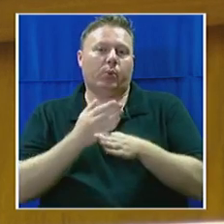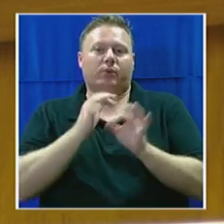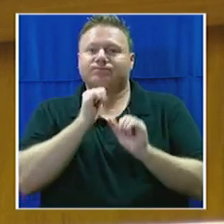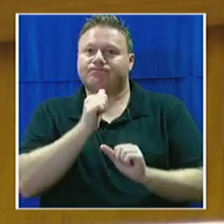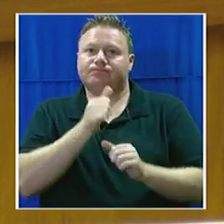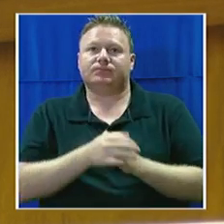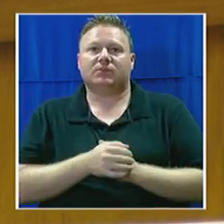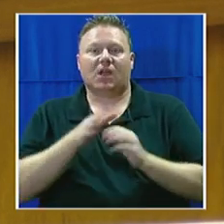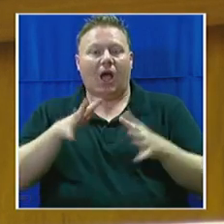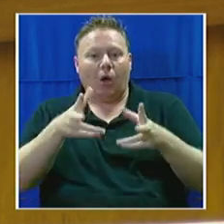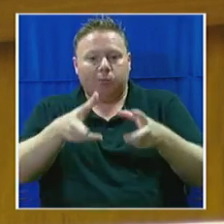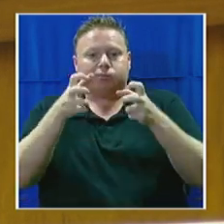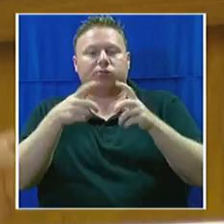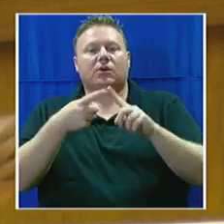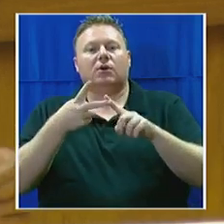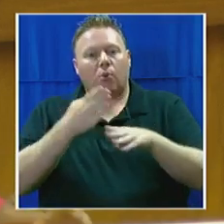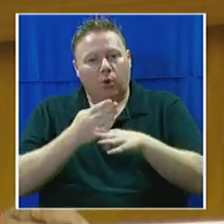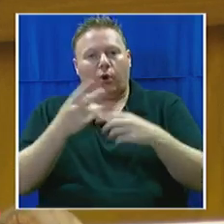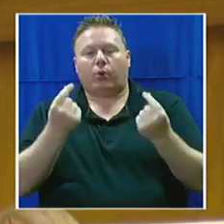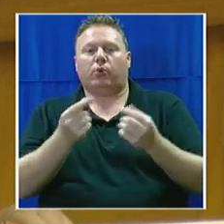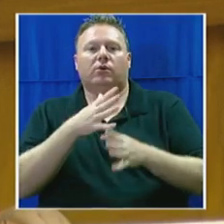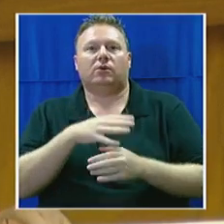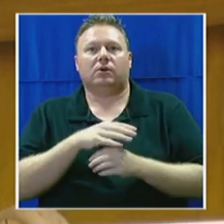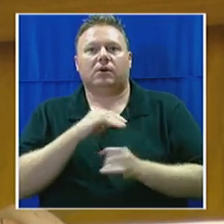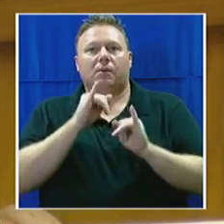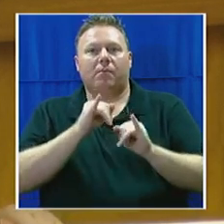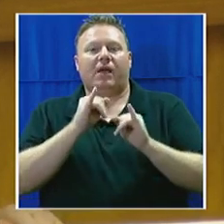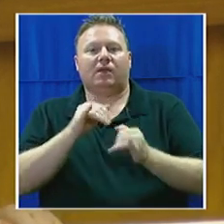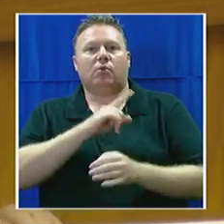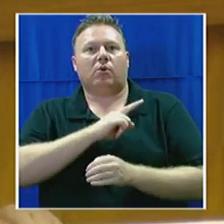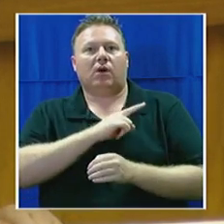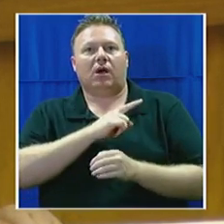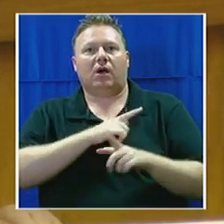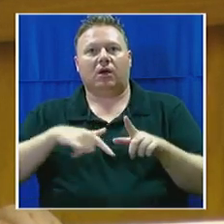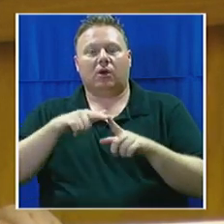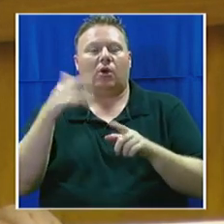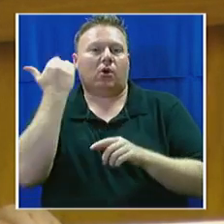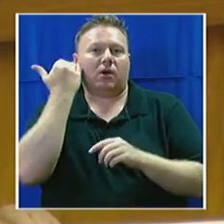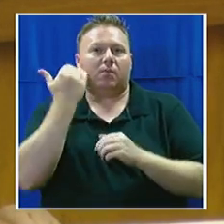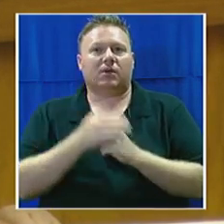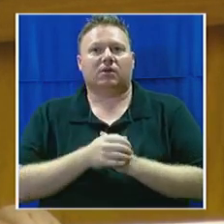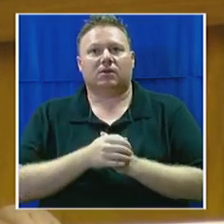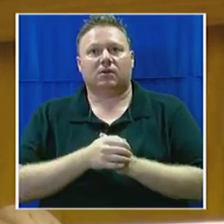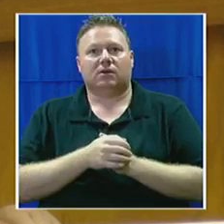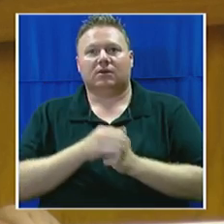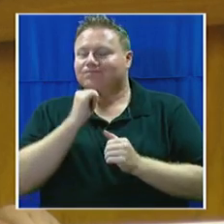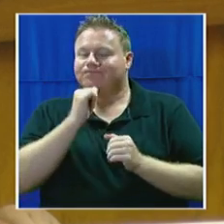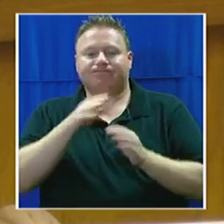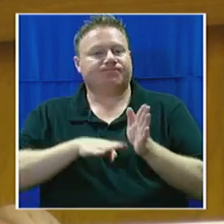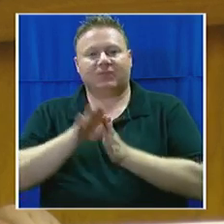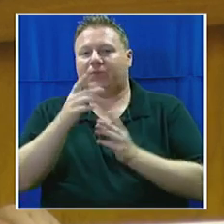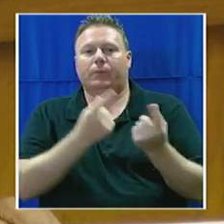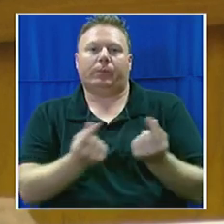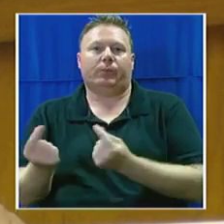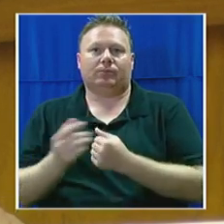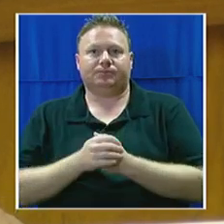conceived, conceptualized, and implemented is at the center of why the local government is in the state of perennial underdevelopment. The